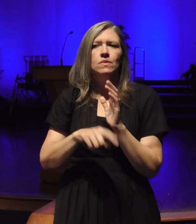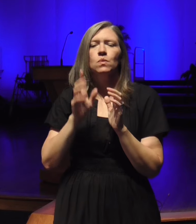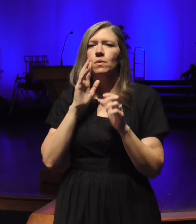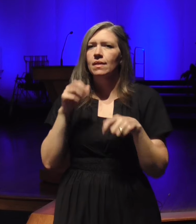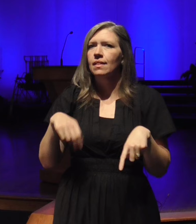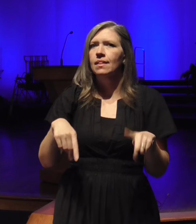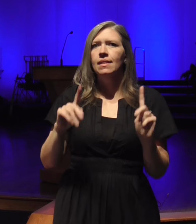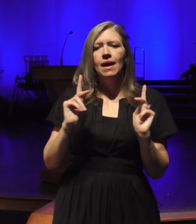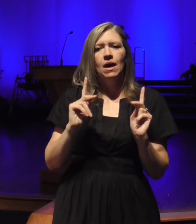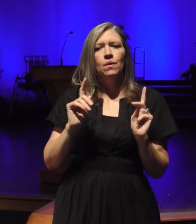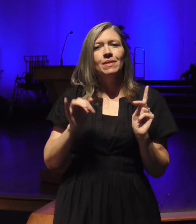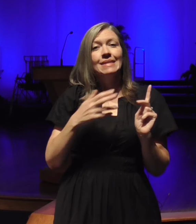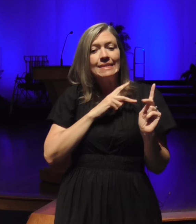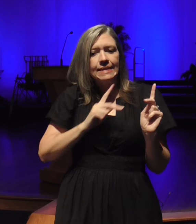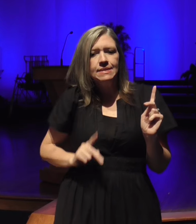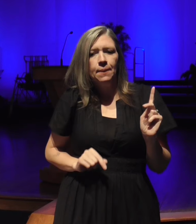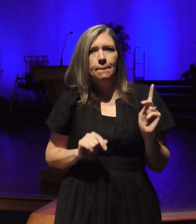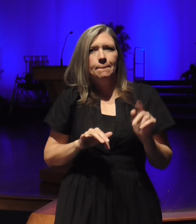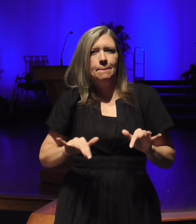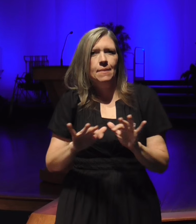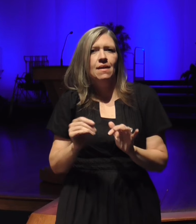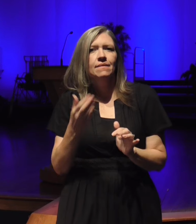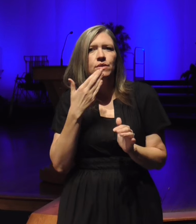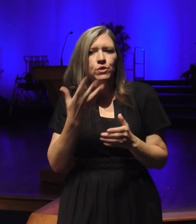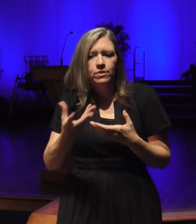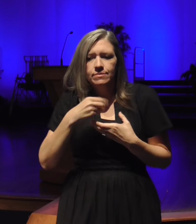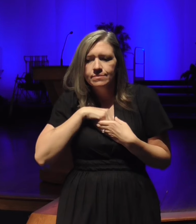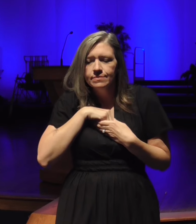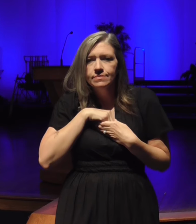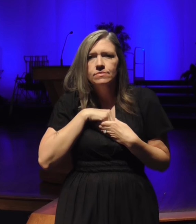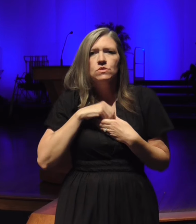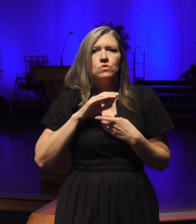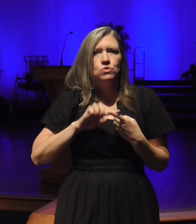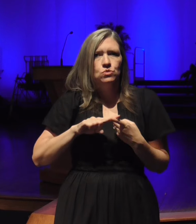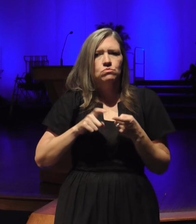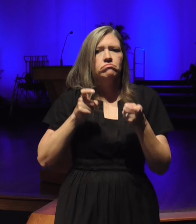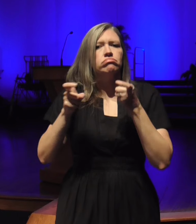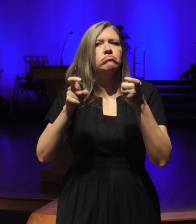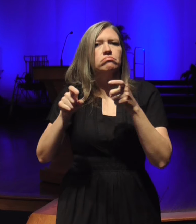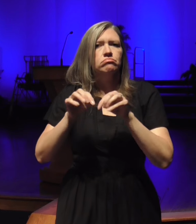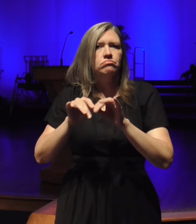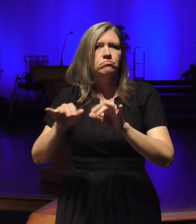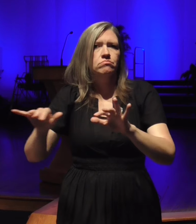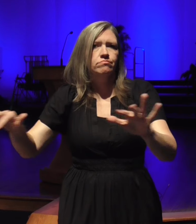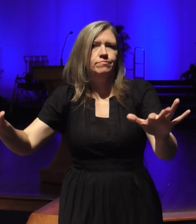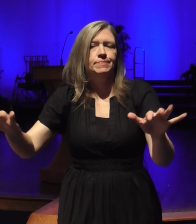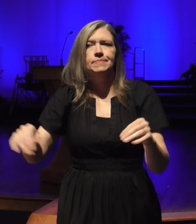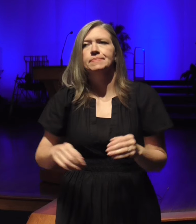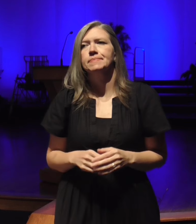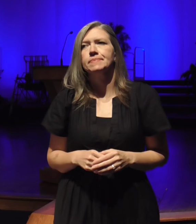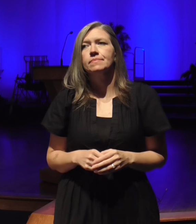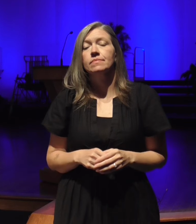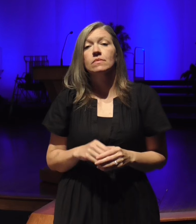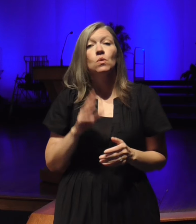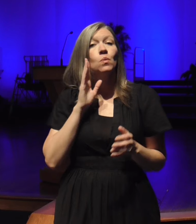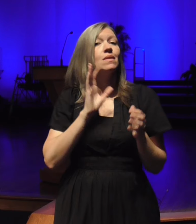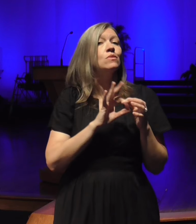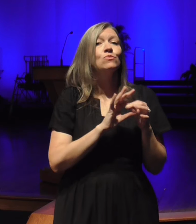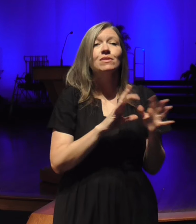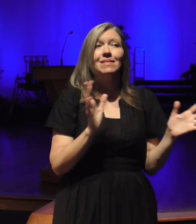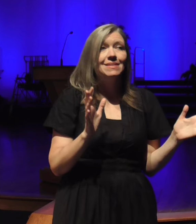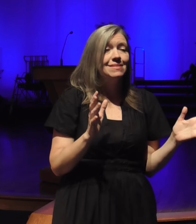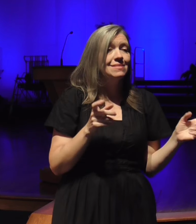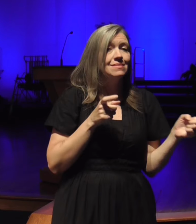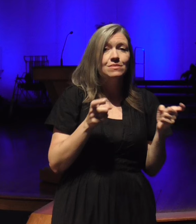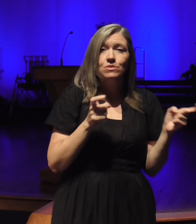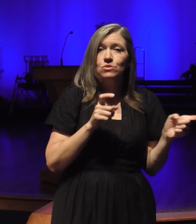me. I will engage with it profoundly. I will allow the kingdom of good within me to govern